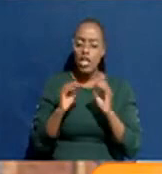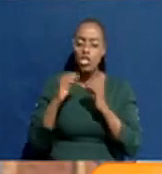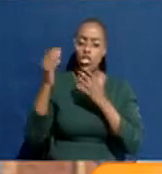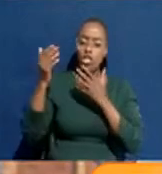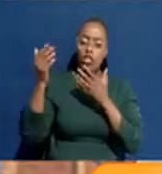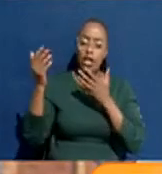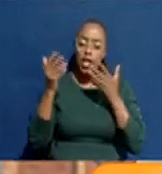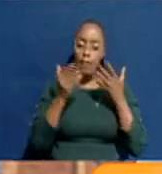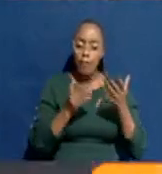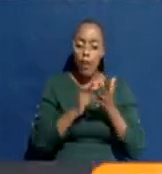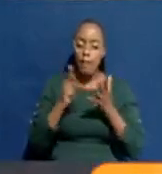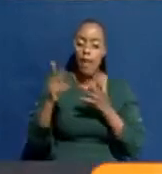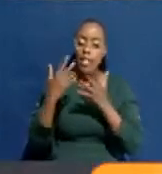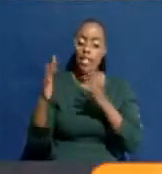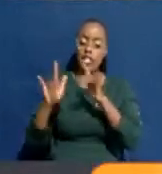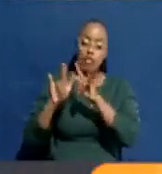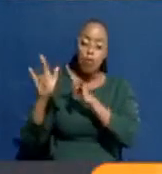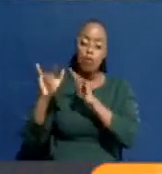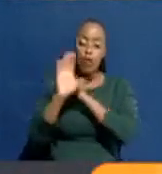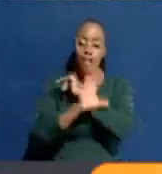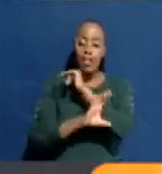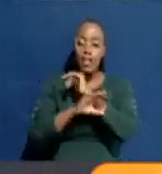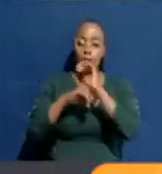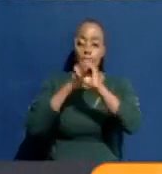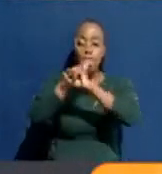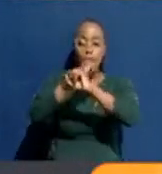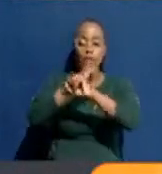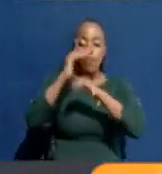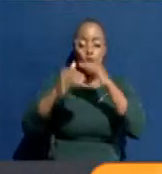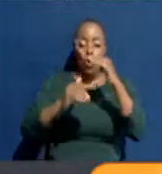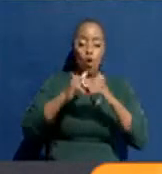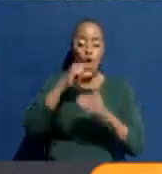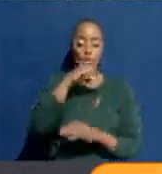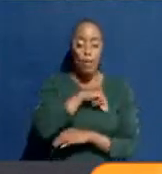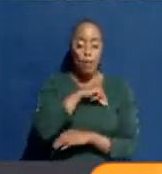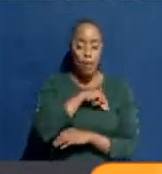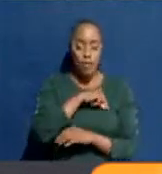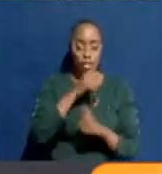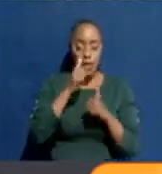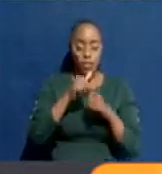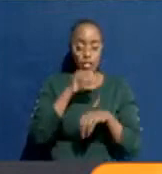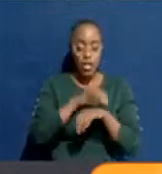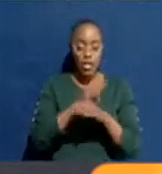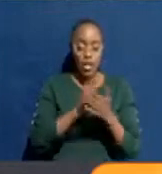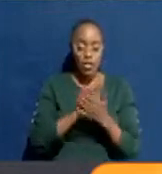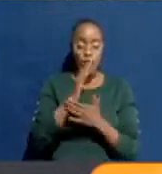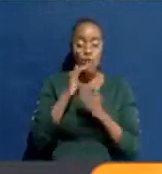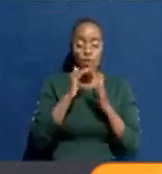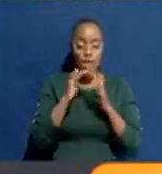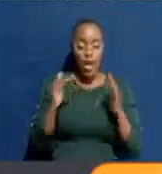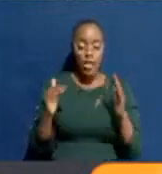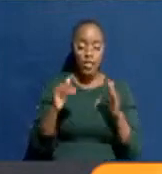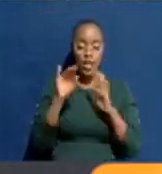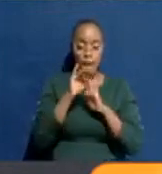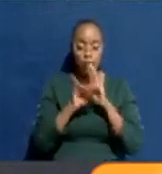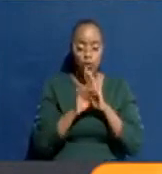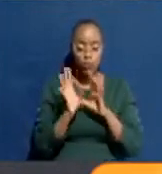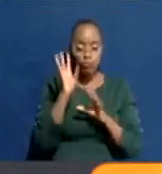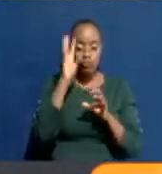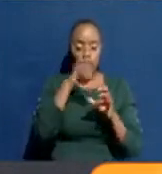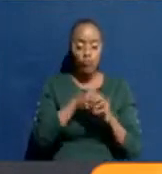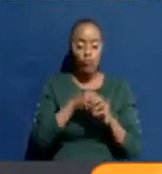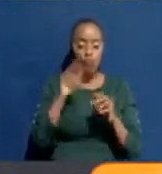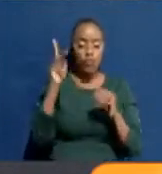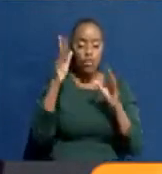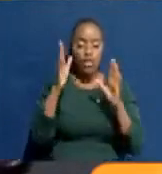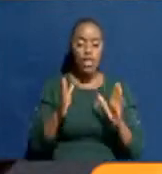imports because we want to protect every gain that comes through the housing program to be insulated to the Kenyan